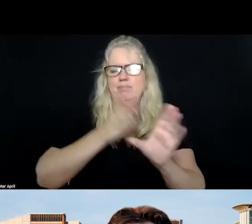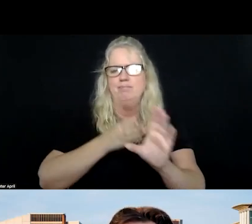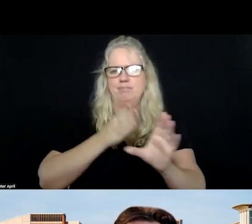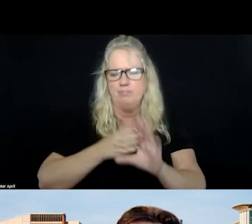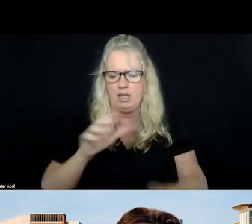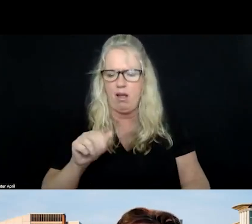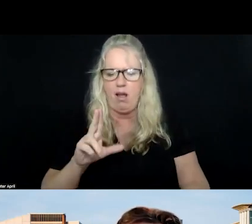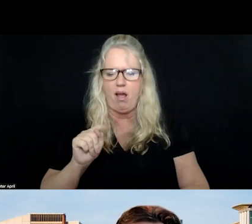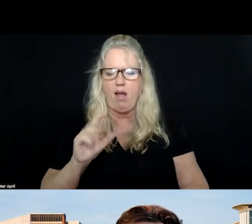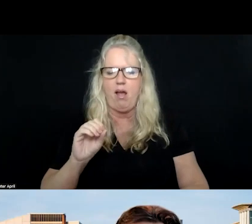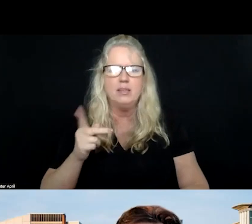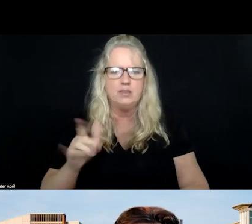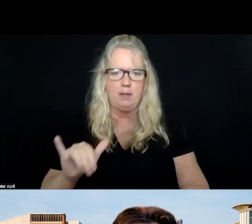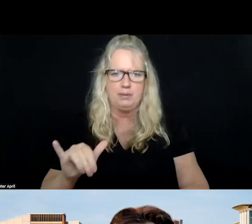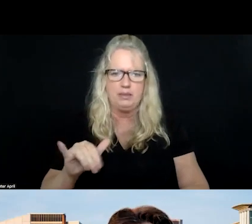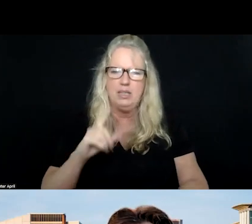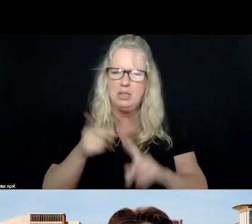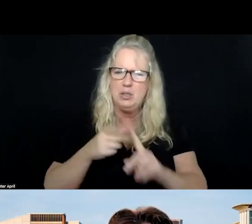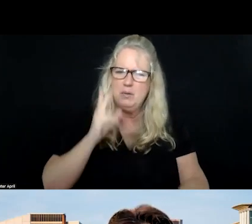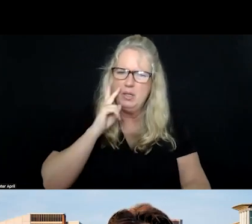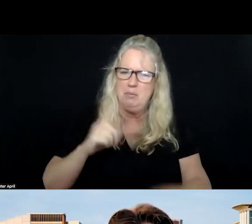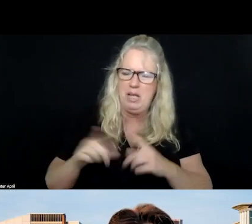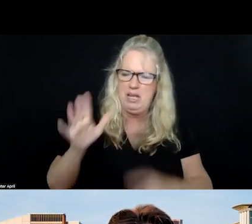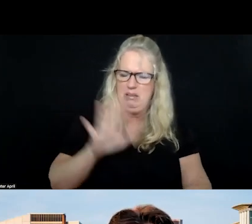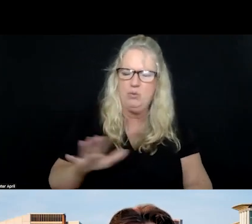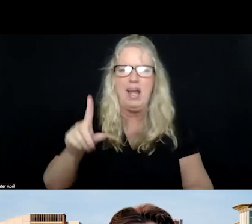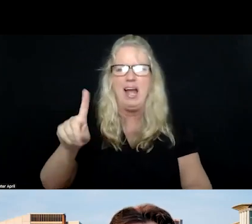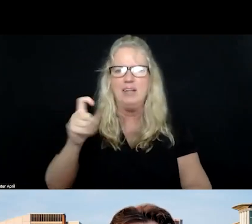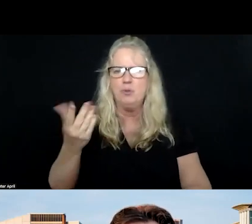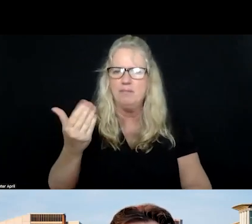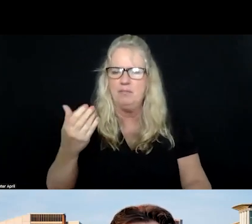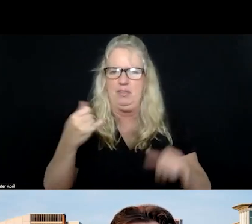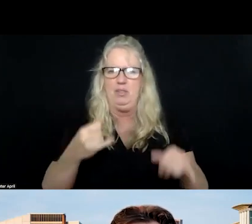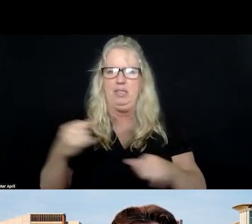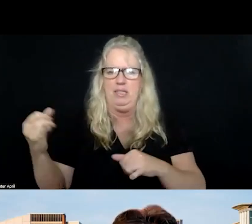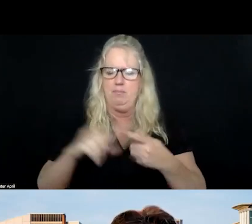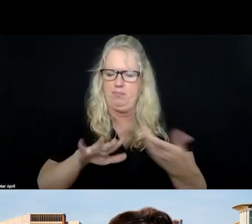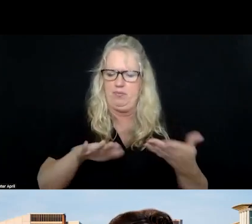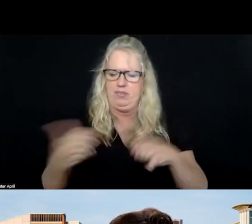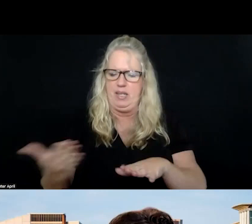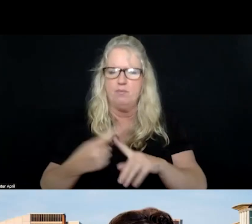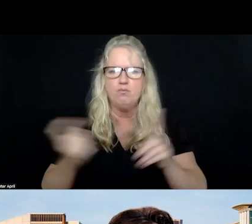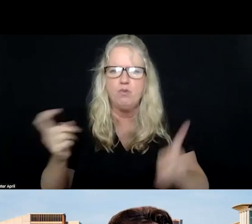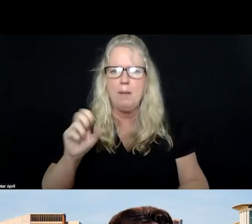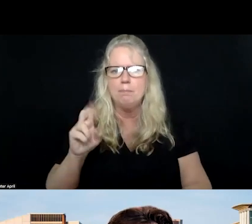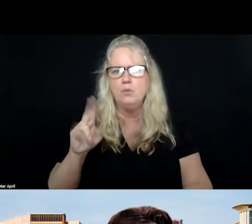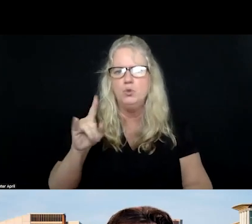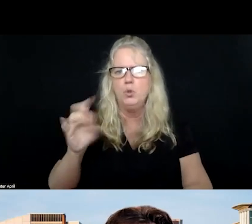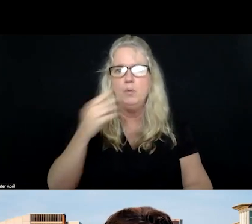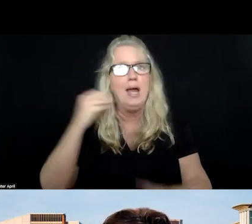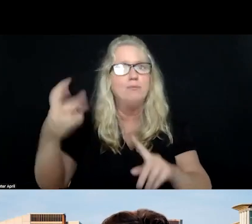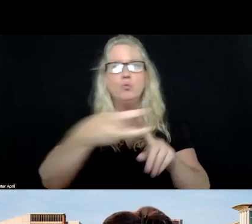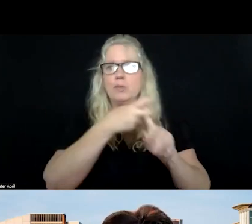autopsy and look at roughly 115 individual deaths by suicide, which we have to recruit from the public. There's